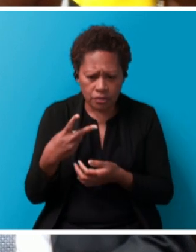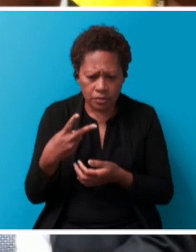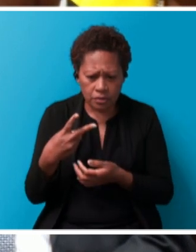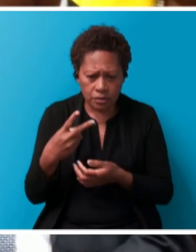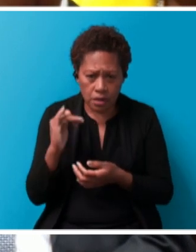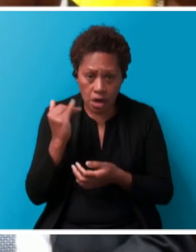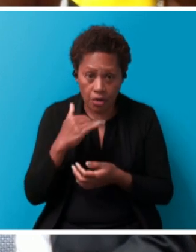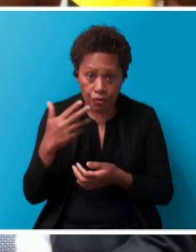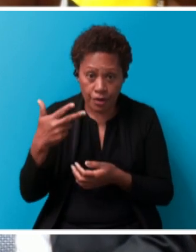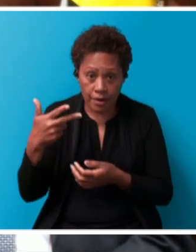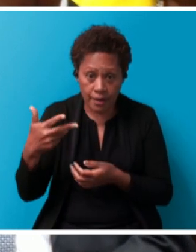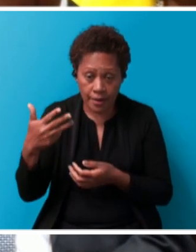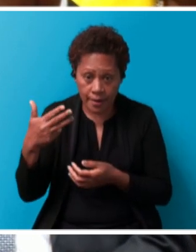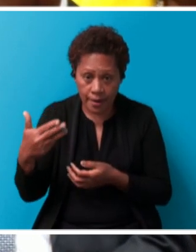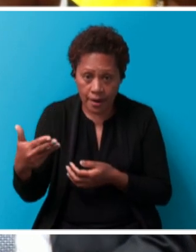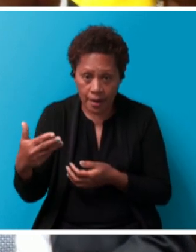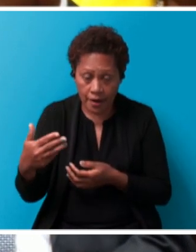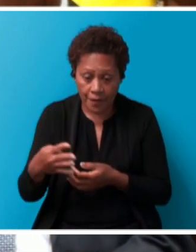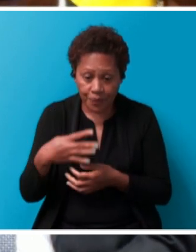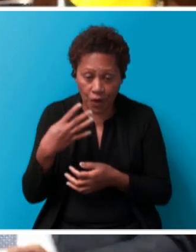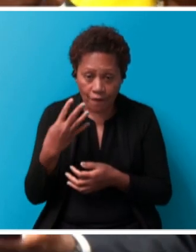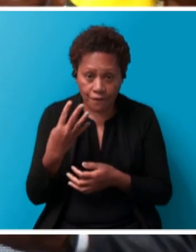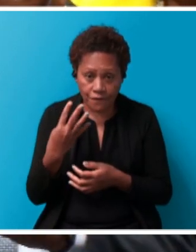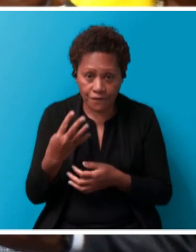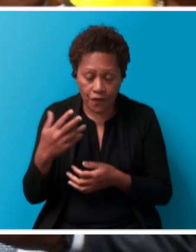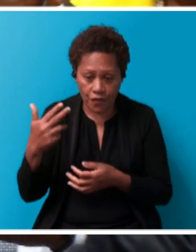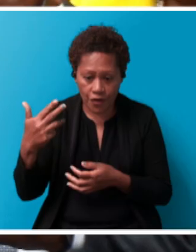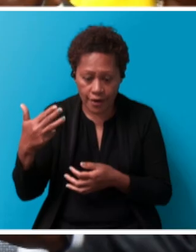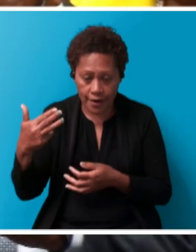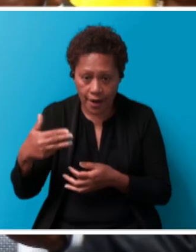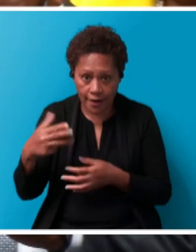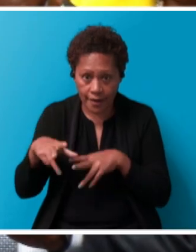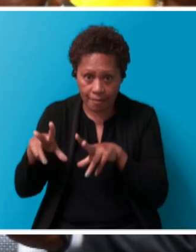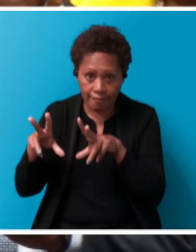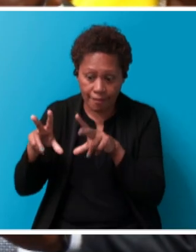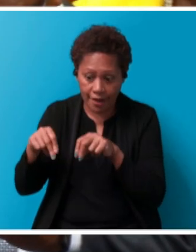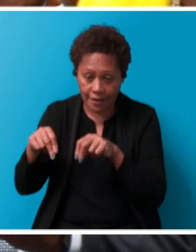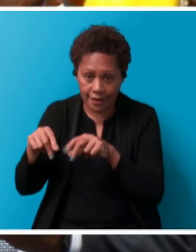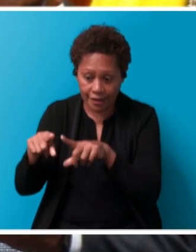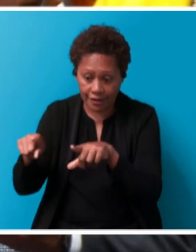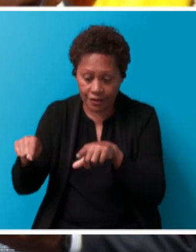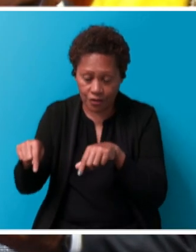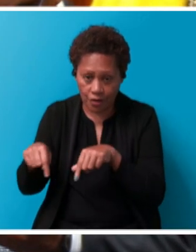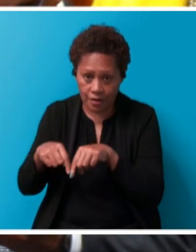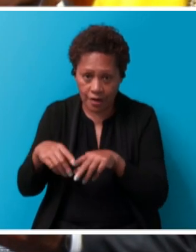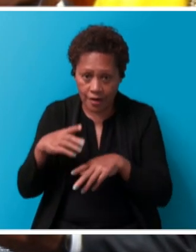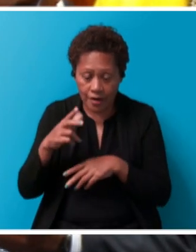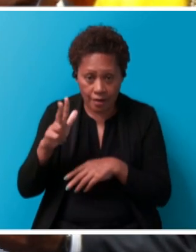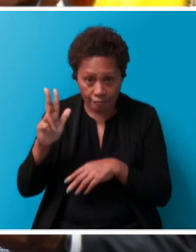system and 420 kilowatt hour battery storage. Similarly, for Lakemba and